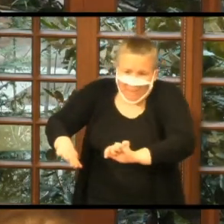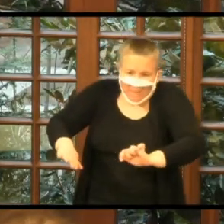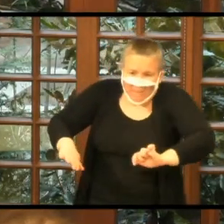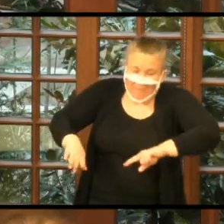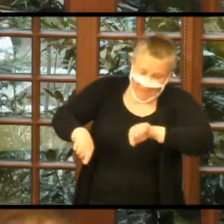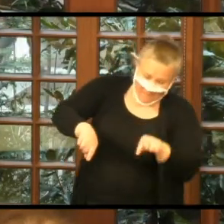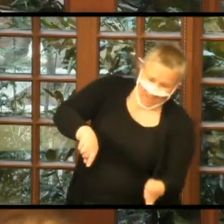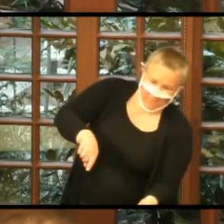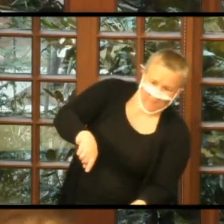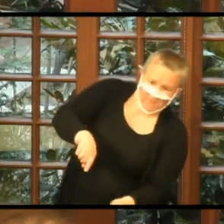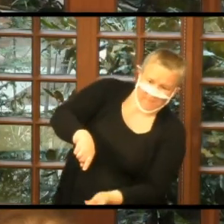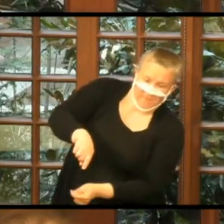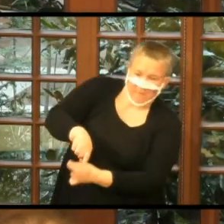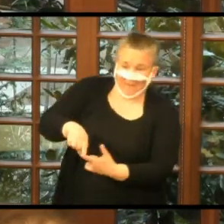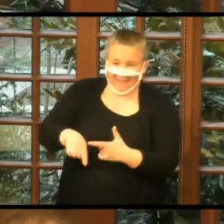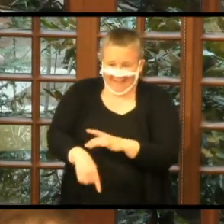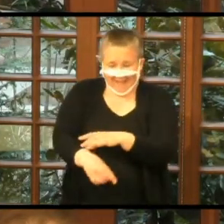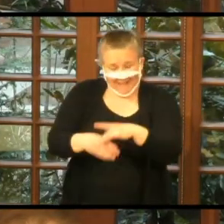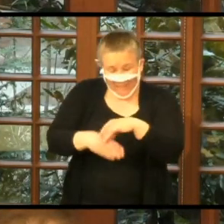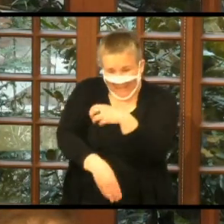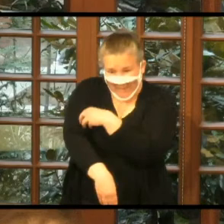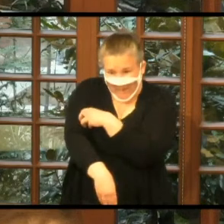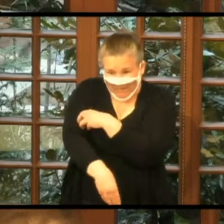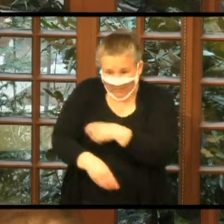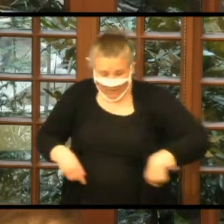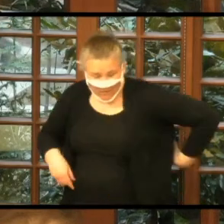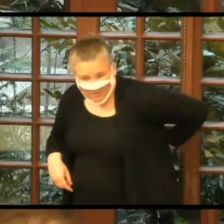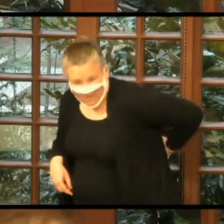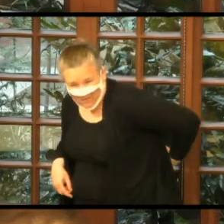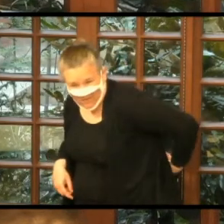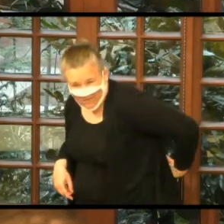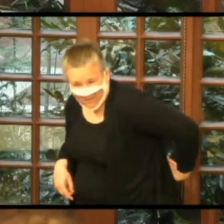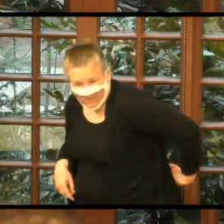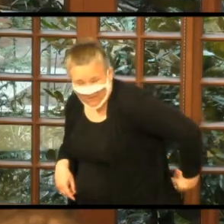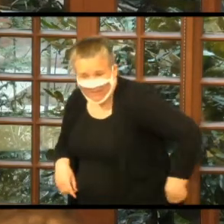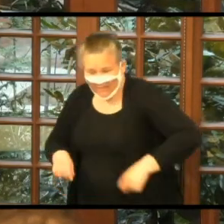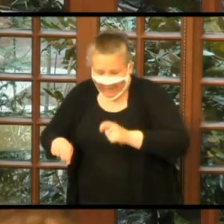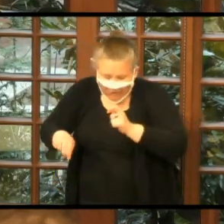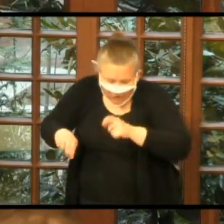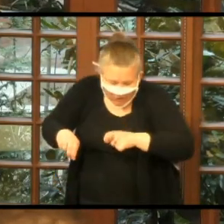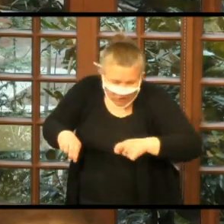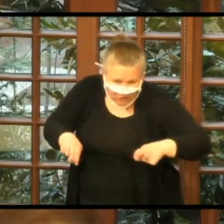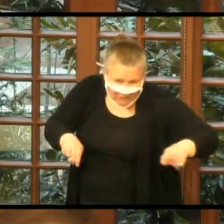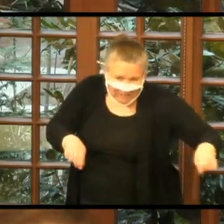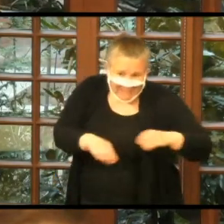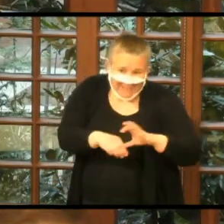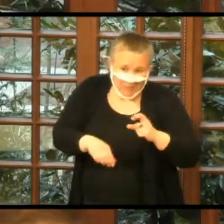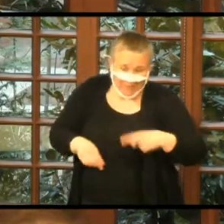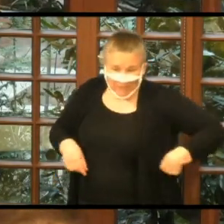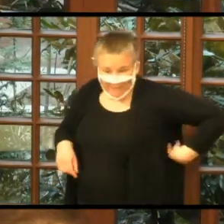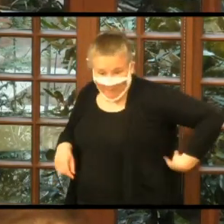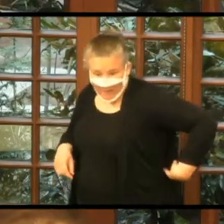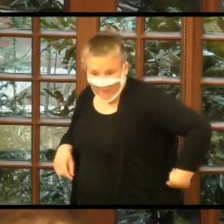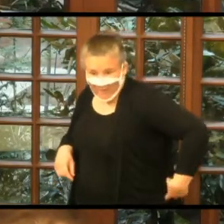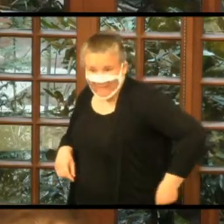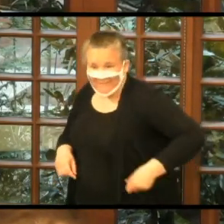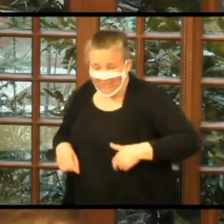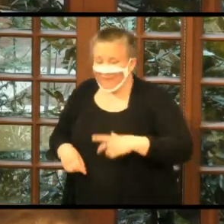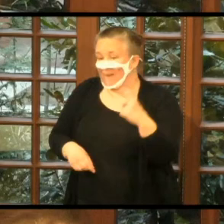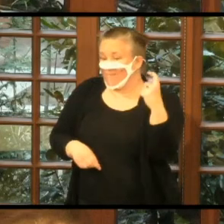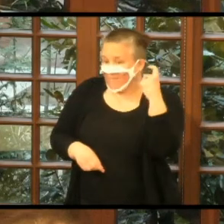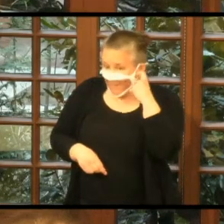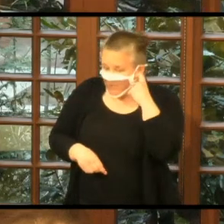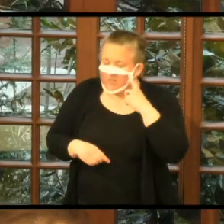back, eighth notes for the meaty muscle around the spine. Staccato slices into the erector spinae so that a hulk of